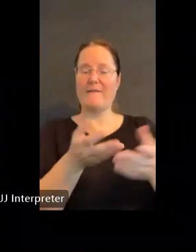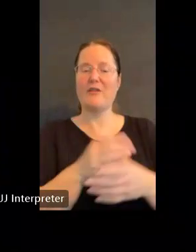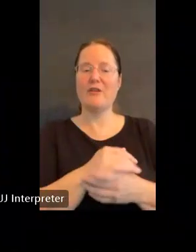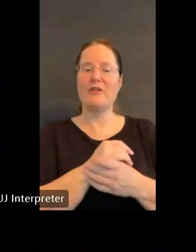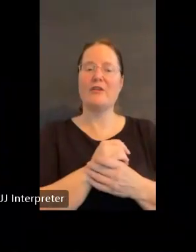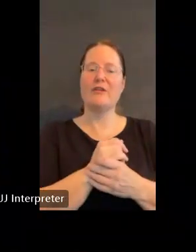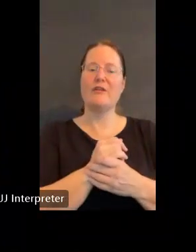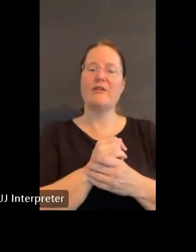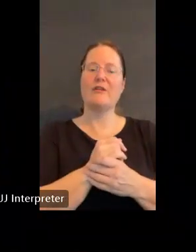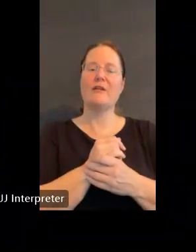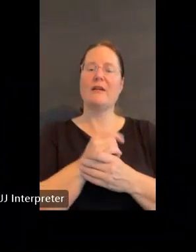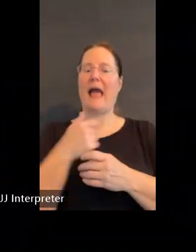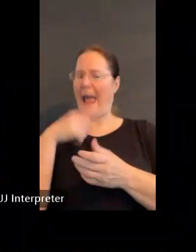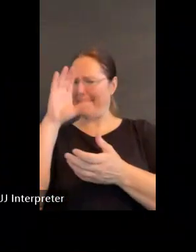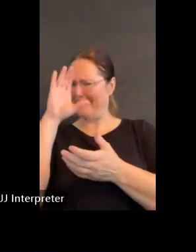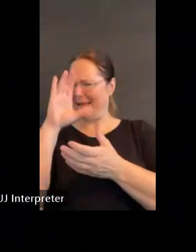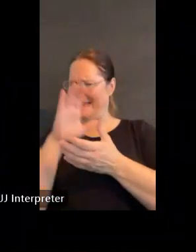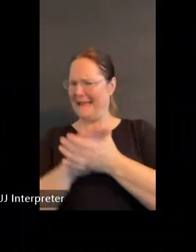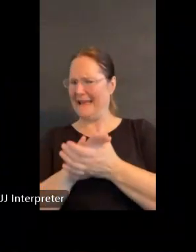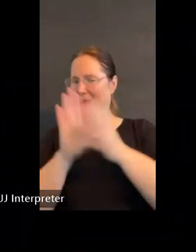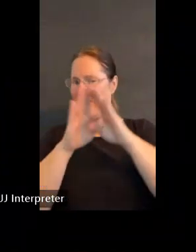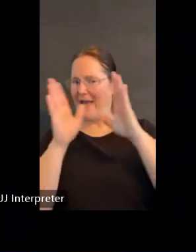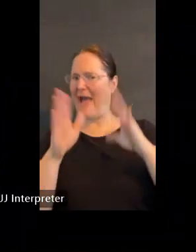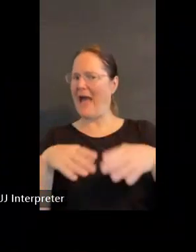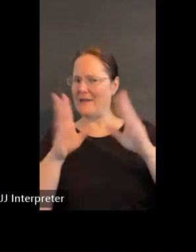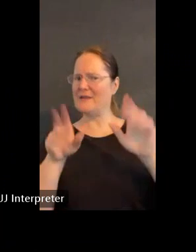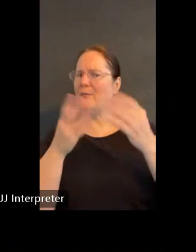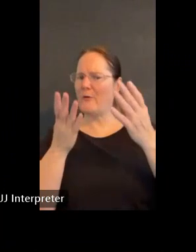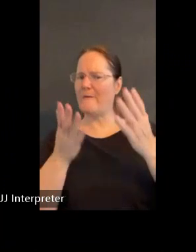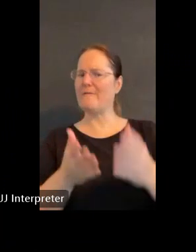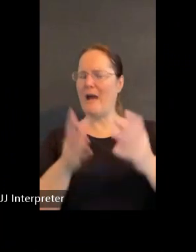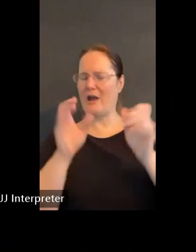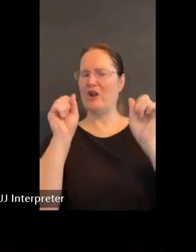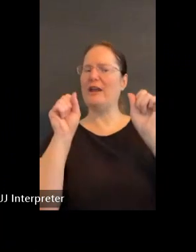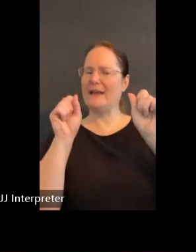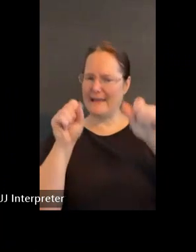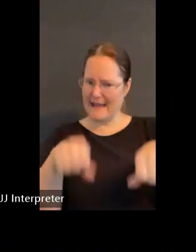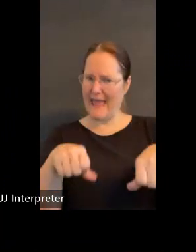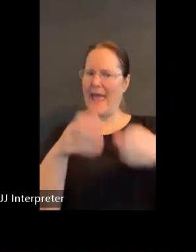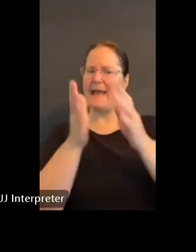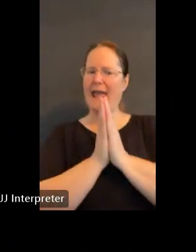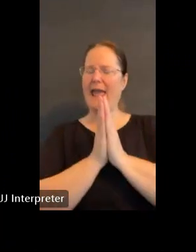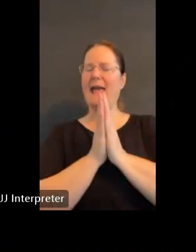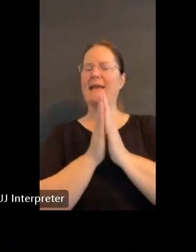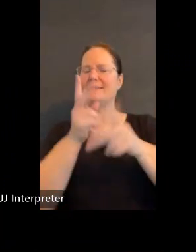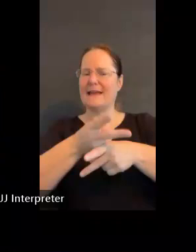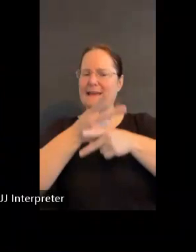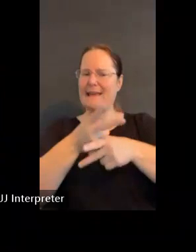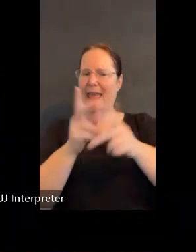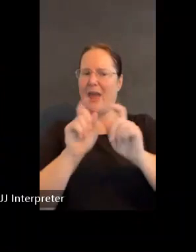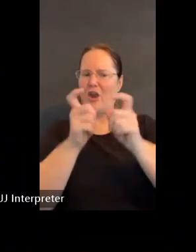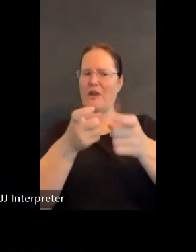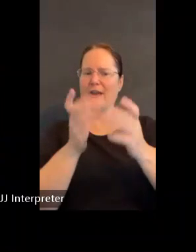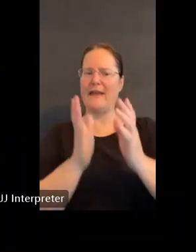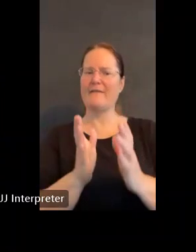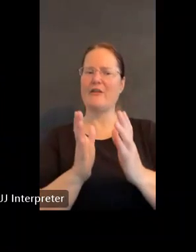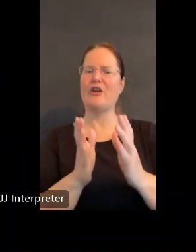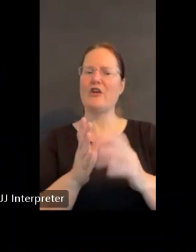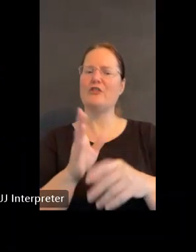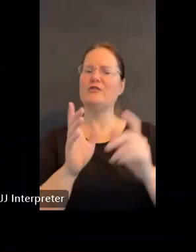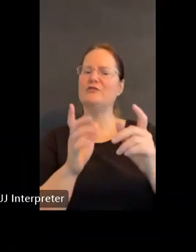I believe a housing provider would be able to ask a caregiver to undergo